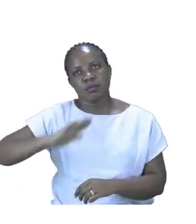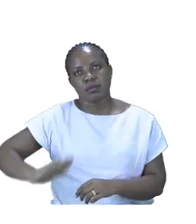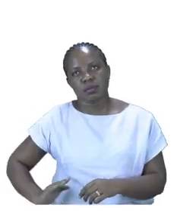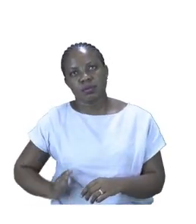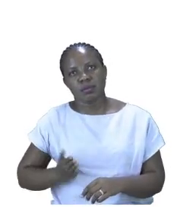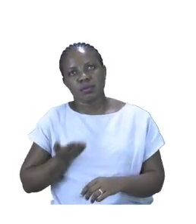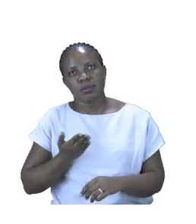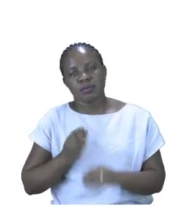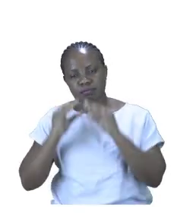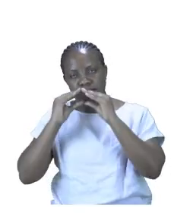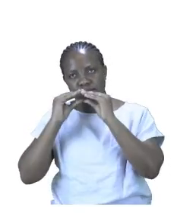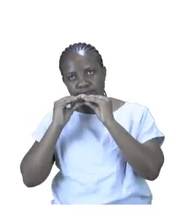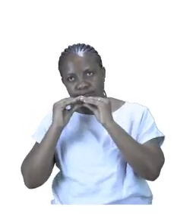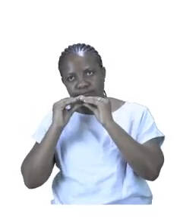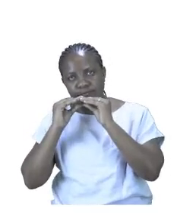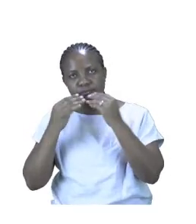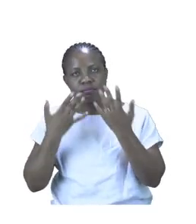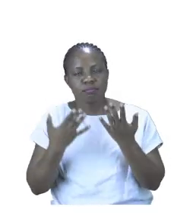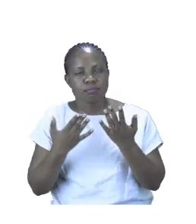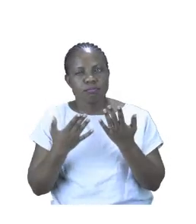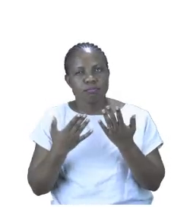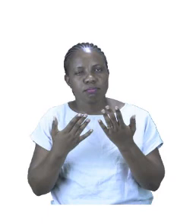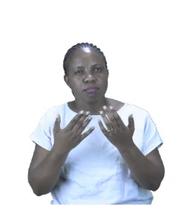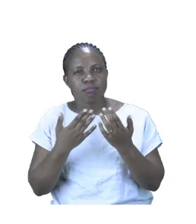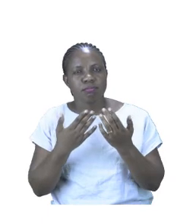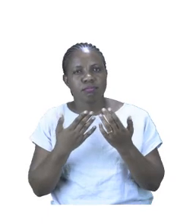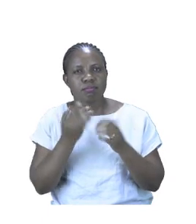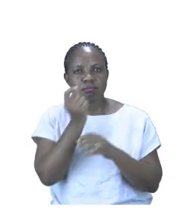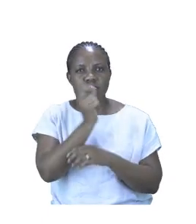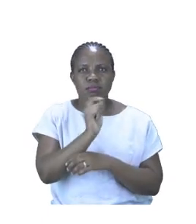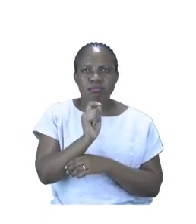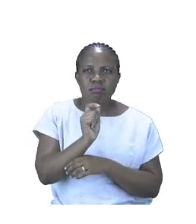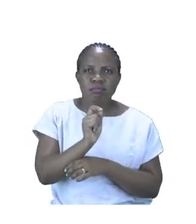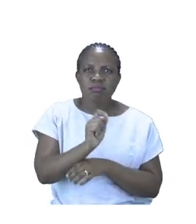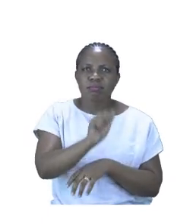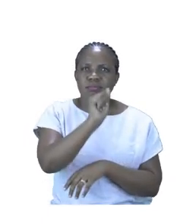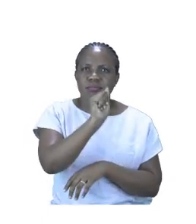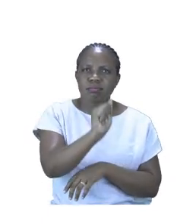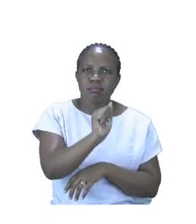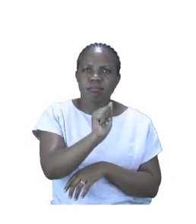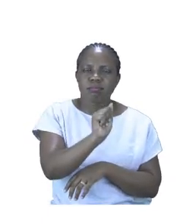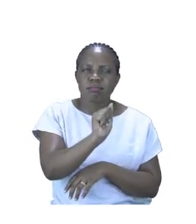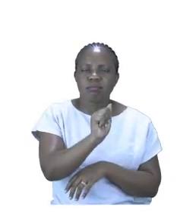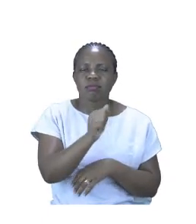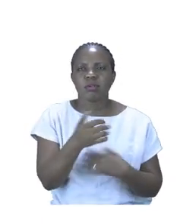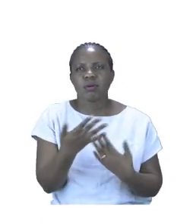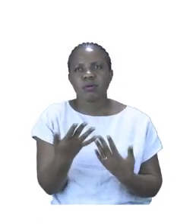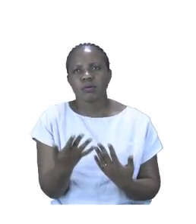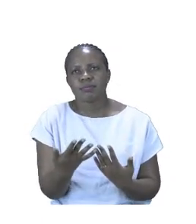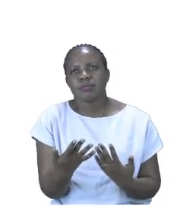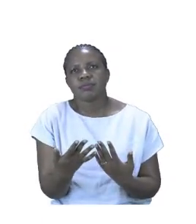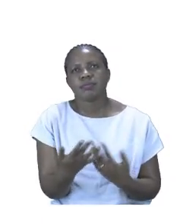a burger? Or do we say an burger? Or do